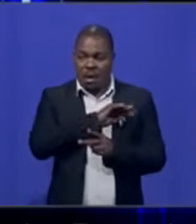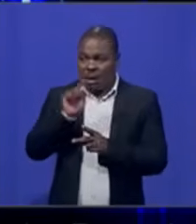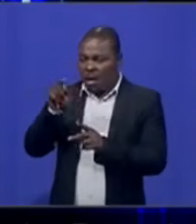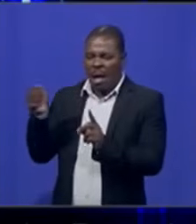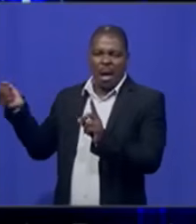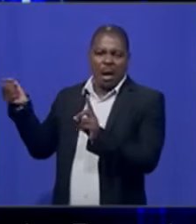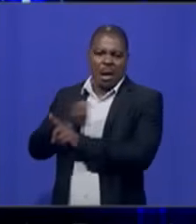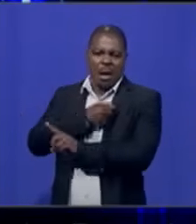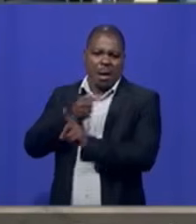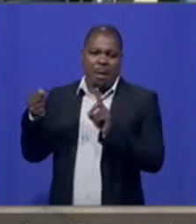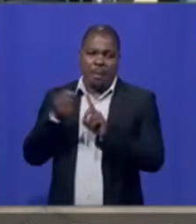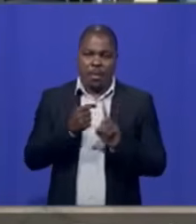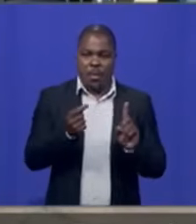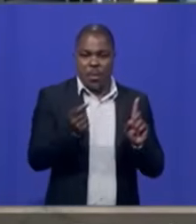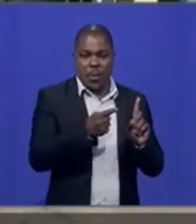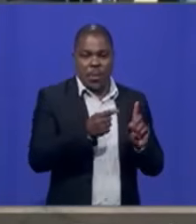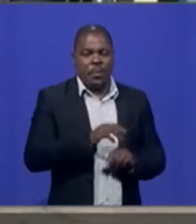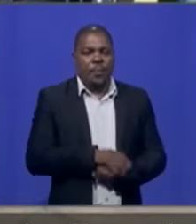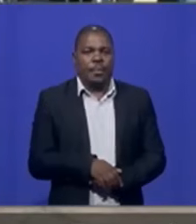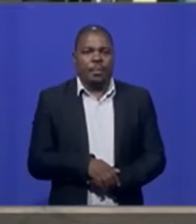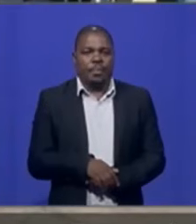bang.